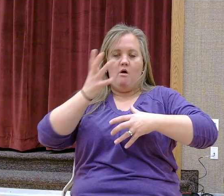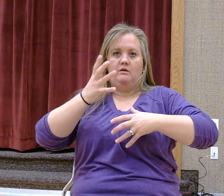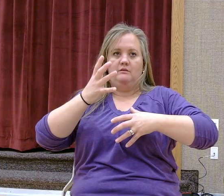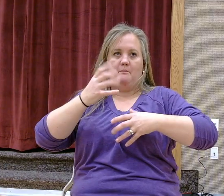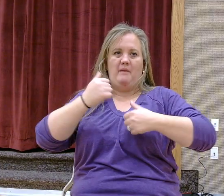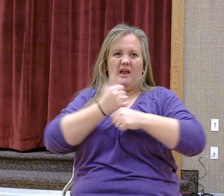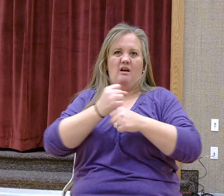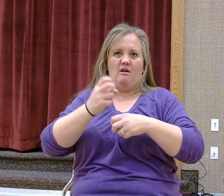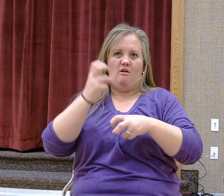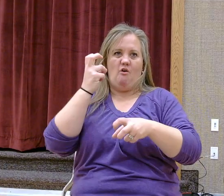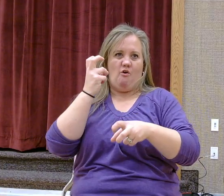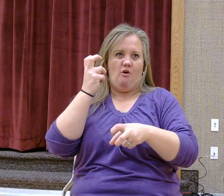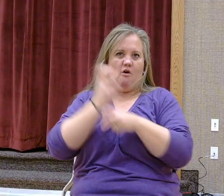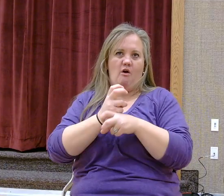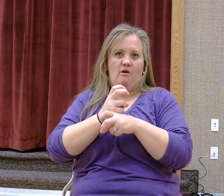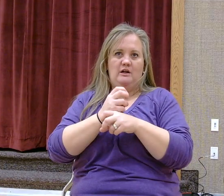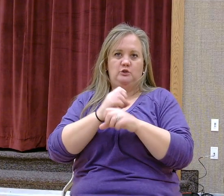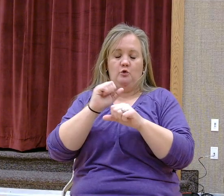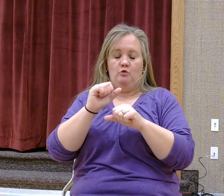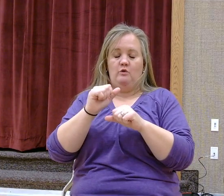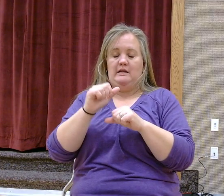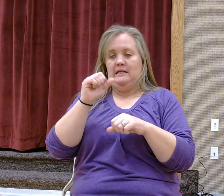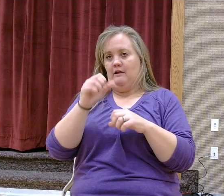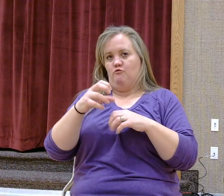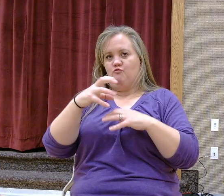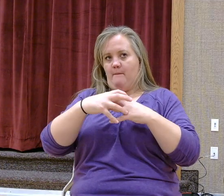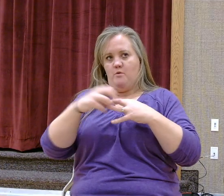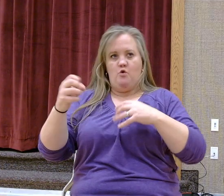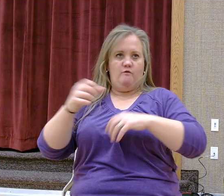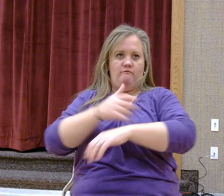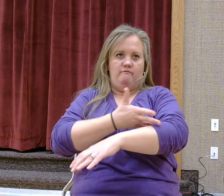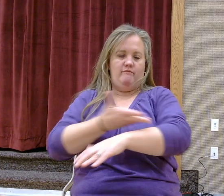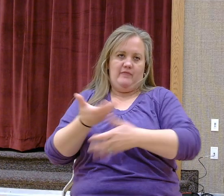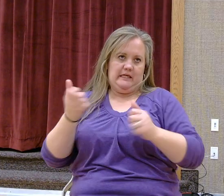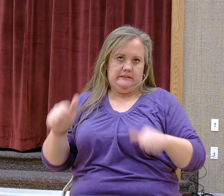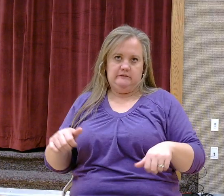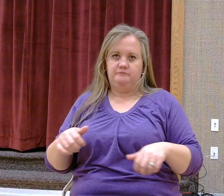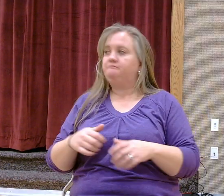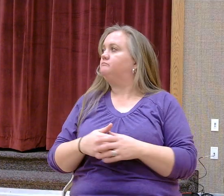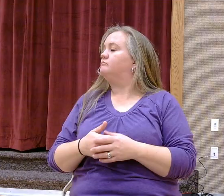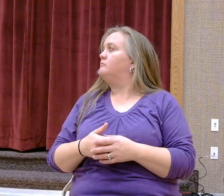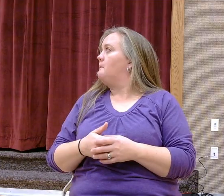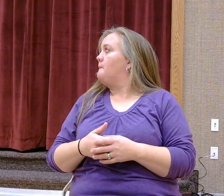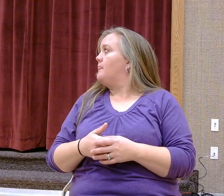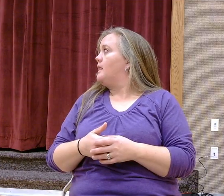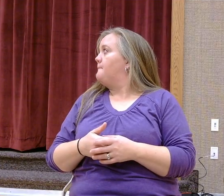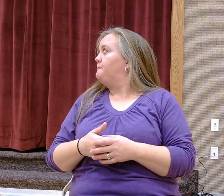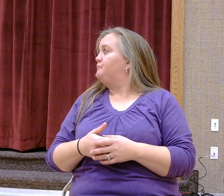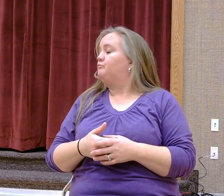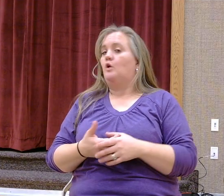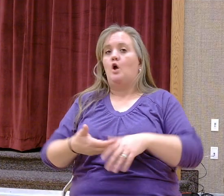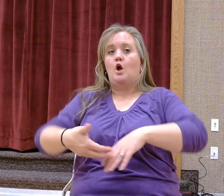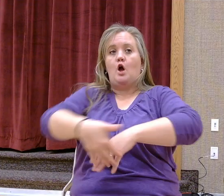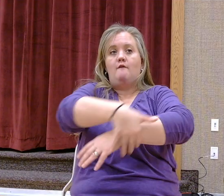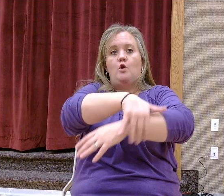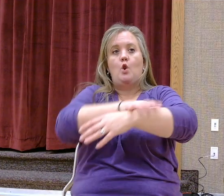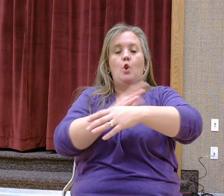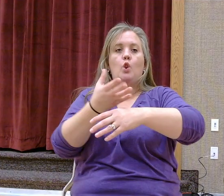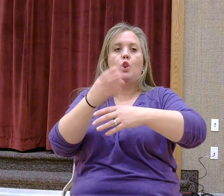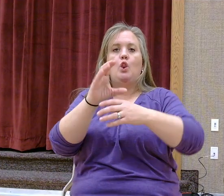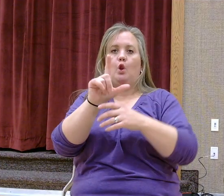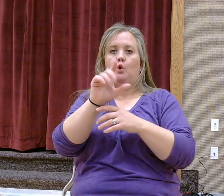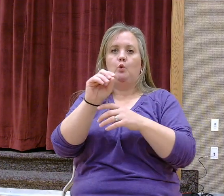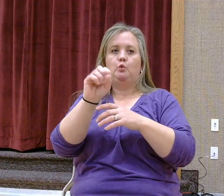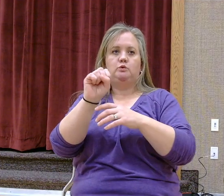can get jewelry or anything else like that off there, that would be ideal. You want to cover it with a loose, sterile bandage. Again,